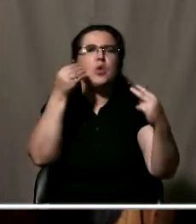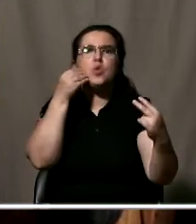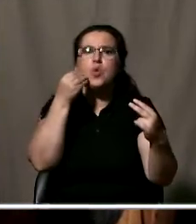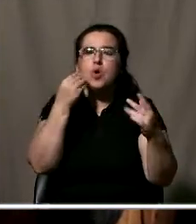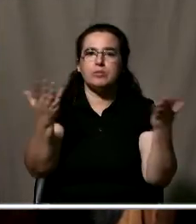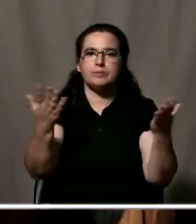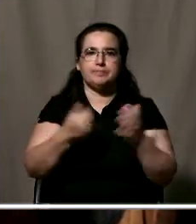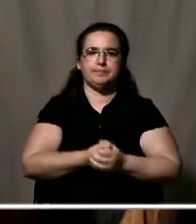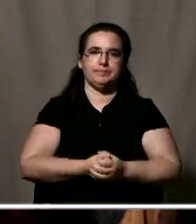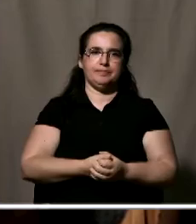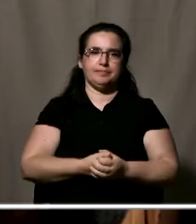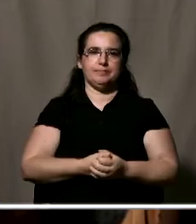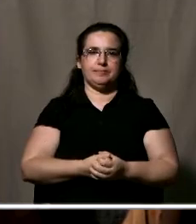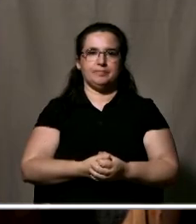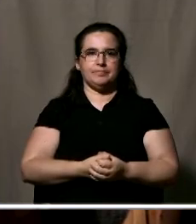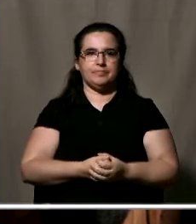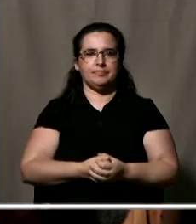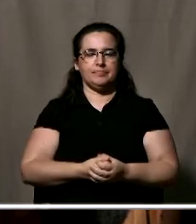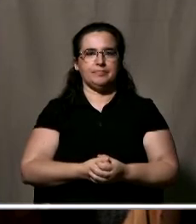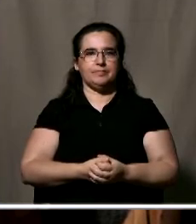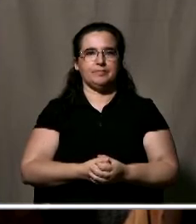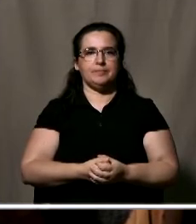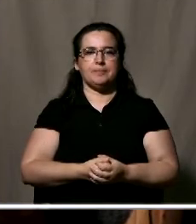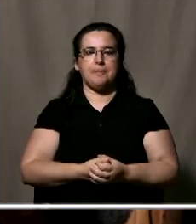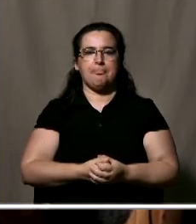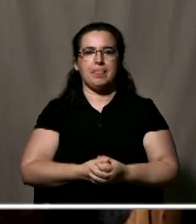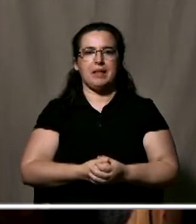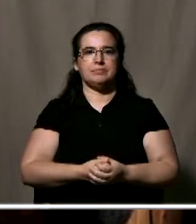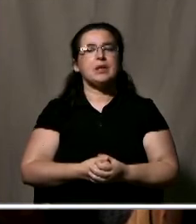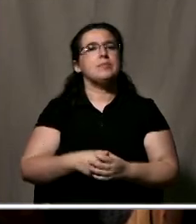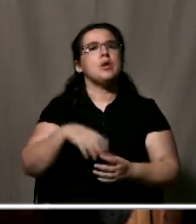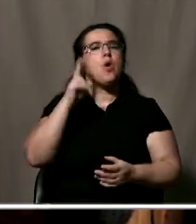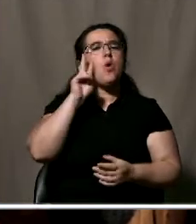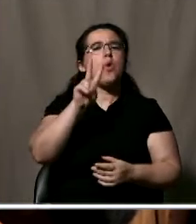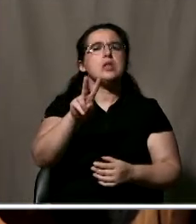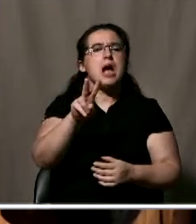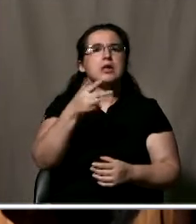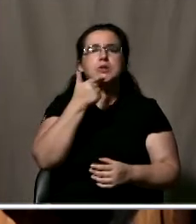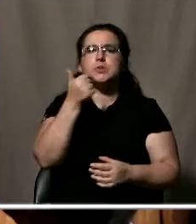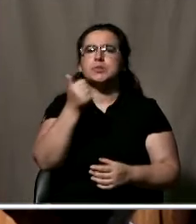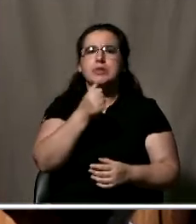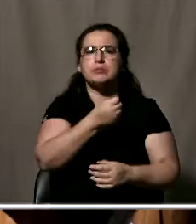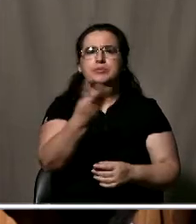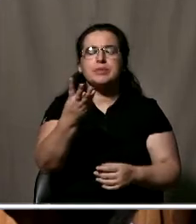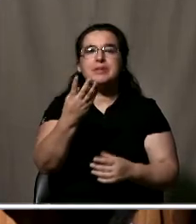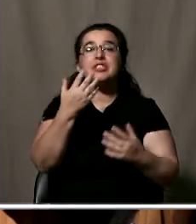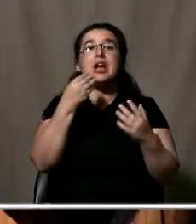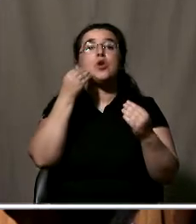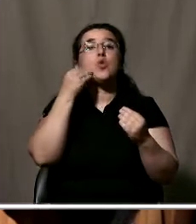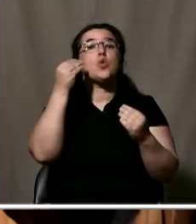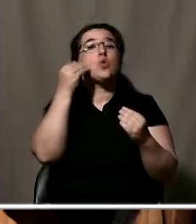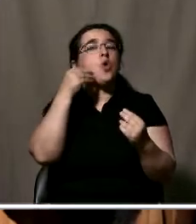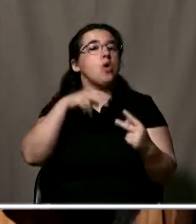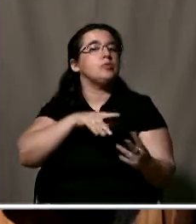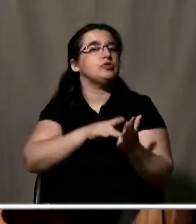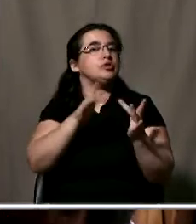Three sections. Três secções da minha mensagem. Look, onde não devemos olhar. How to look. Como devemos olhar. How do you look